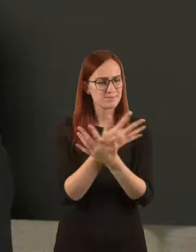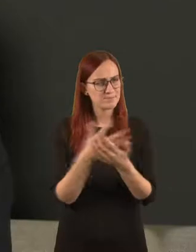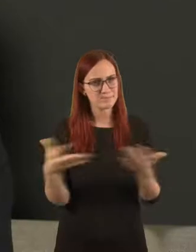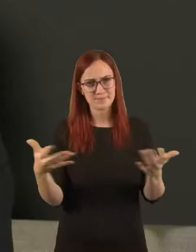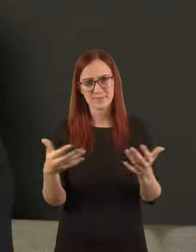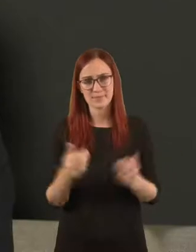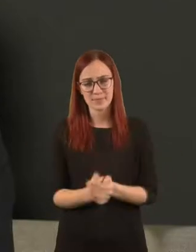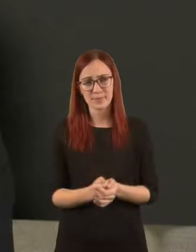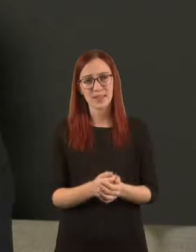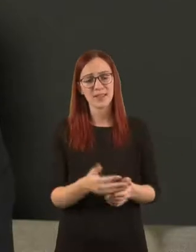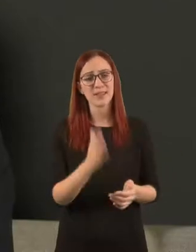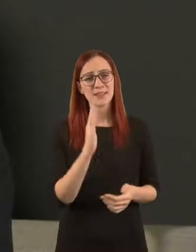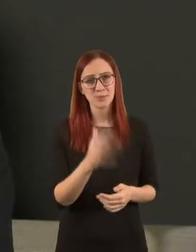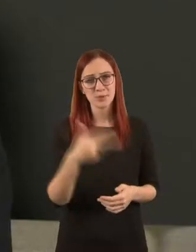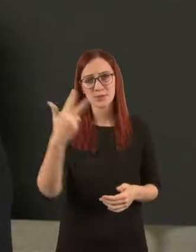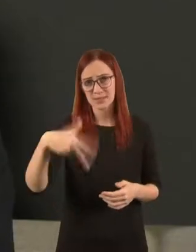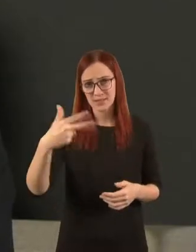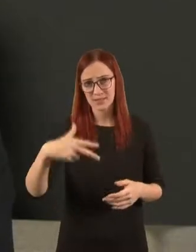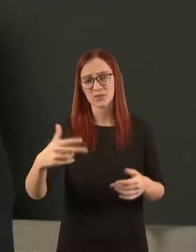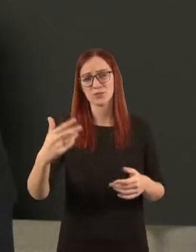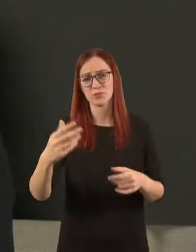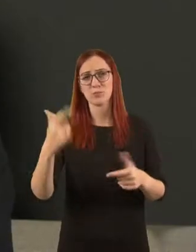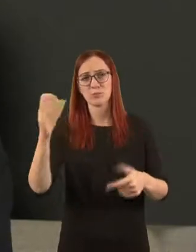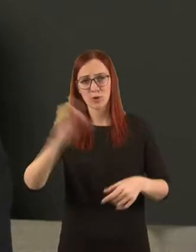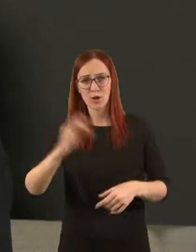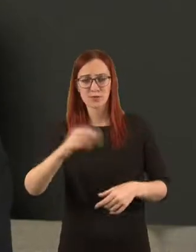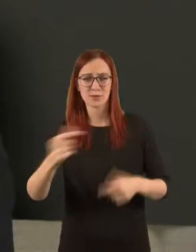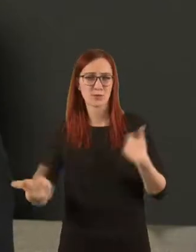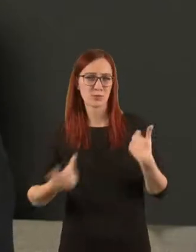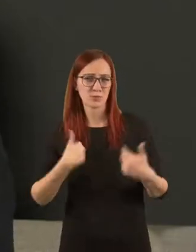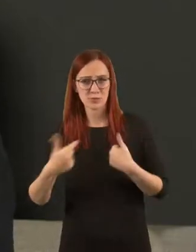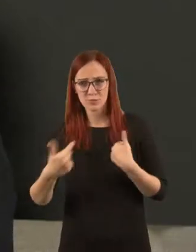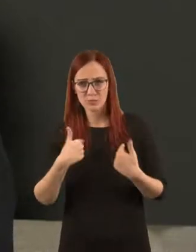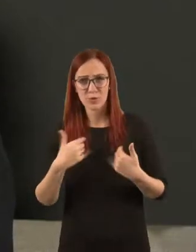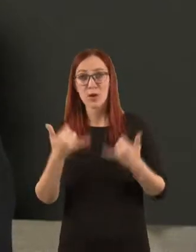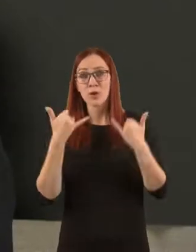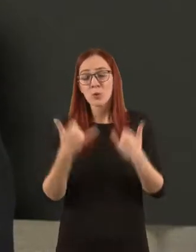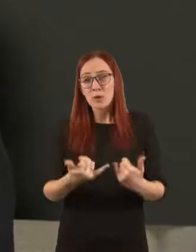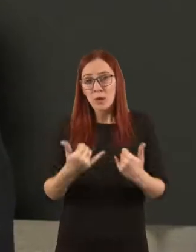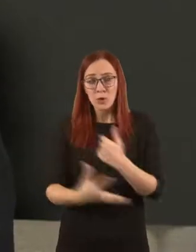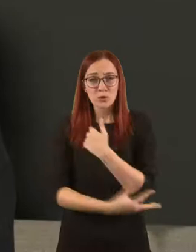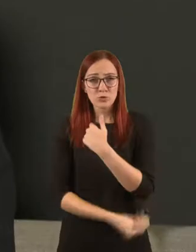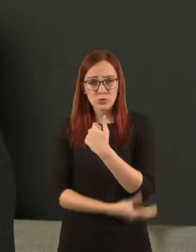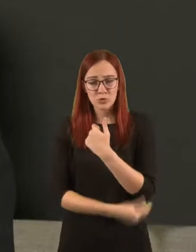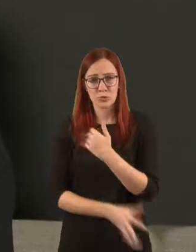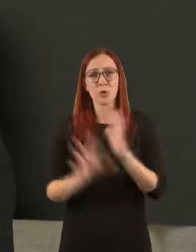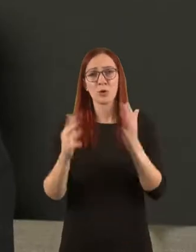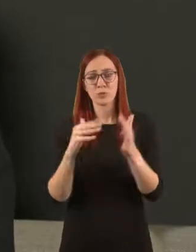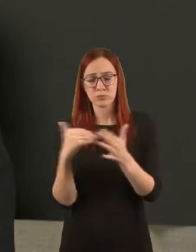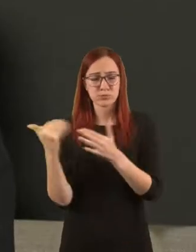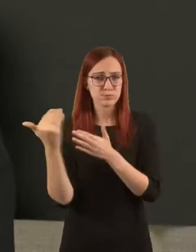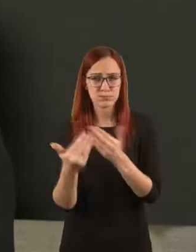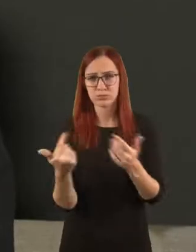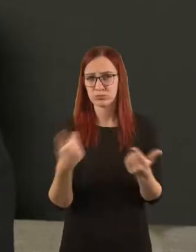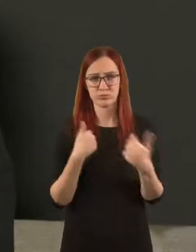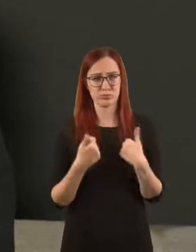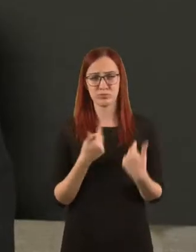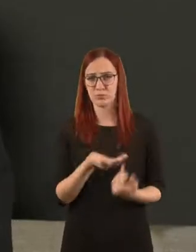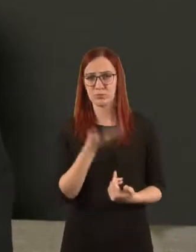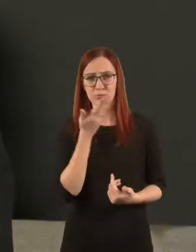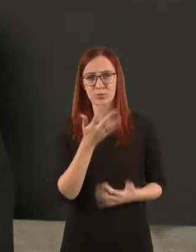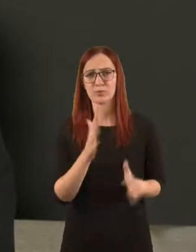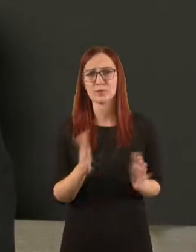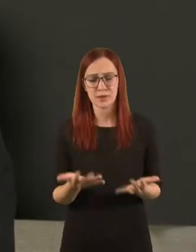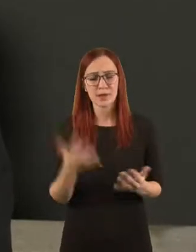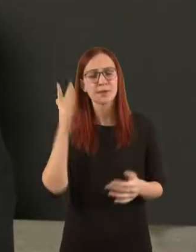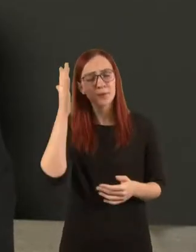their vehicles with less polluting ones. So if we apply the measures very strictly, there